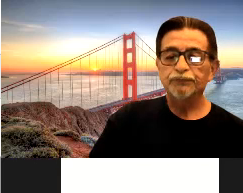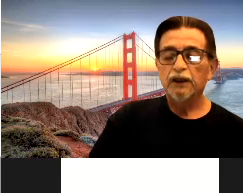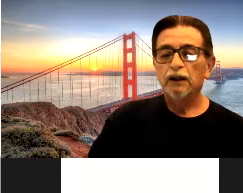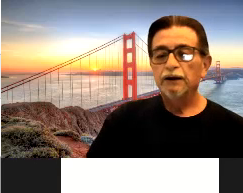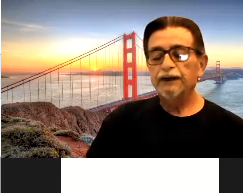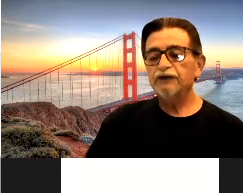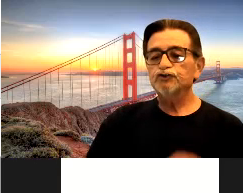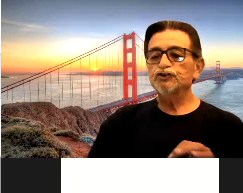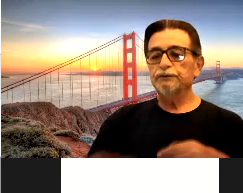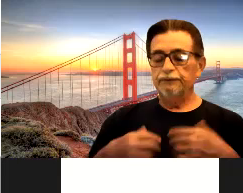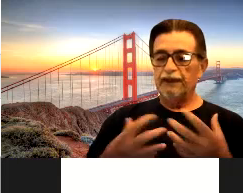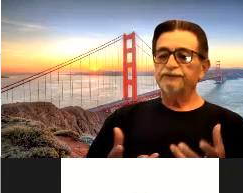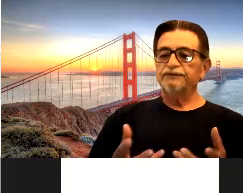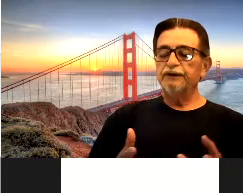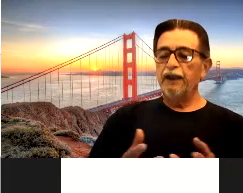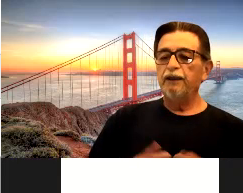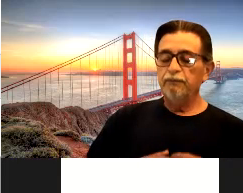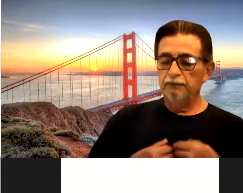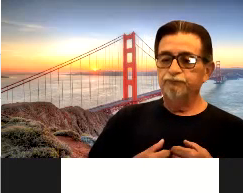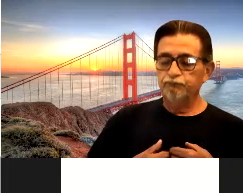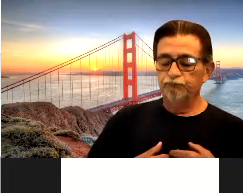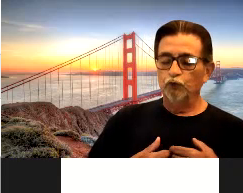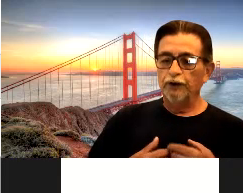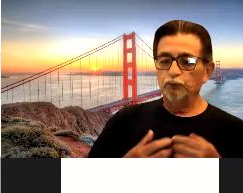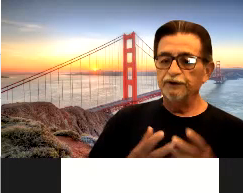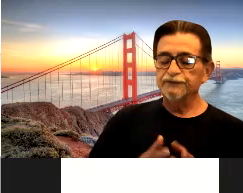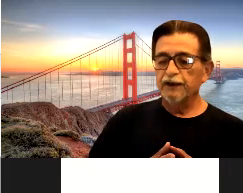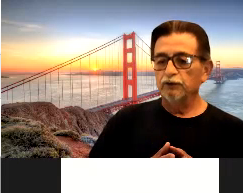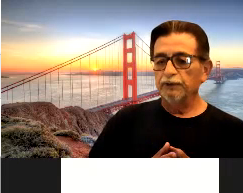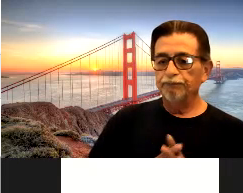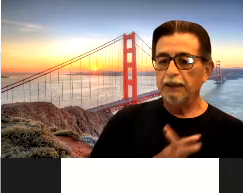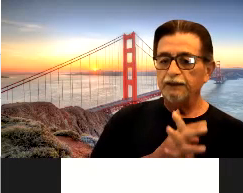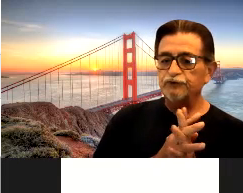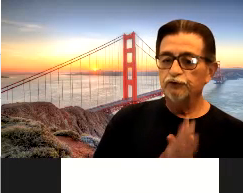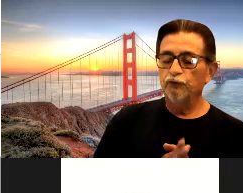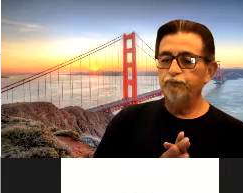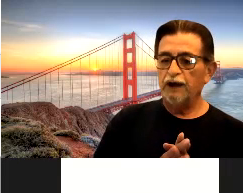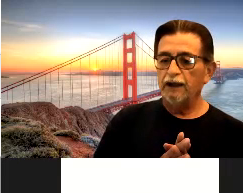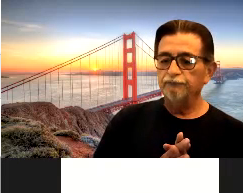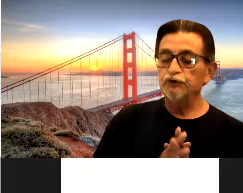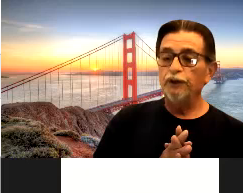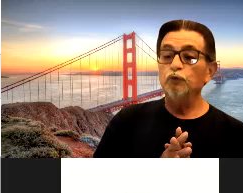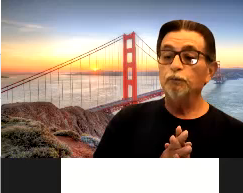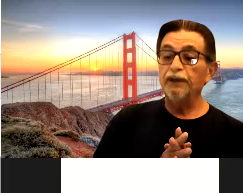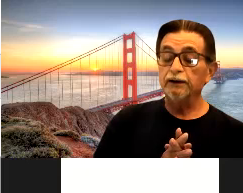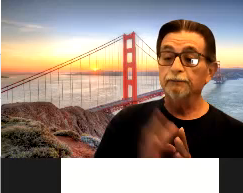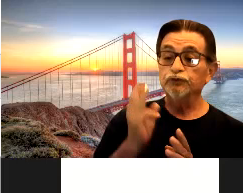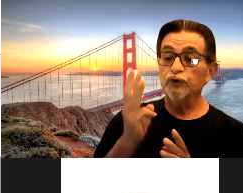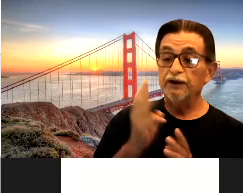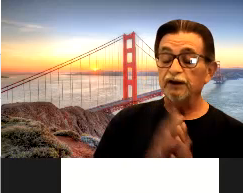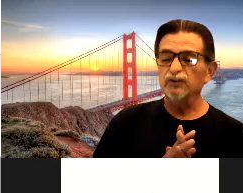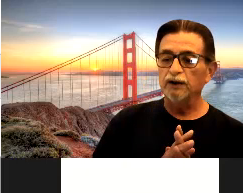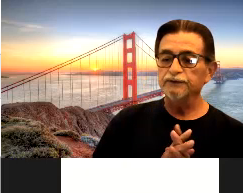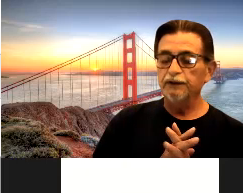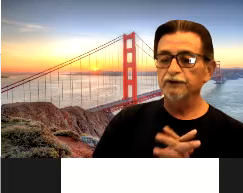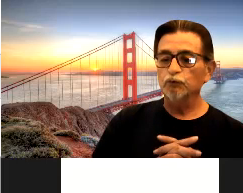hydrogen. Nitrogen, that's the name for it when it's an element. It's in group 5, so it will pick up